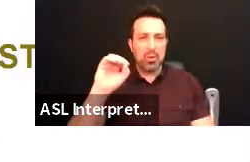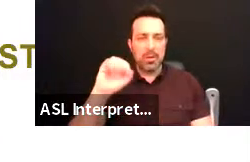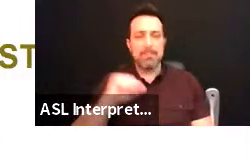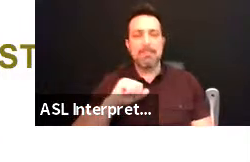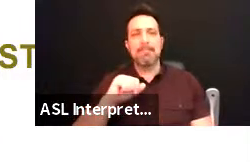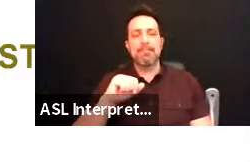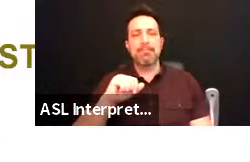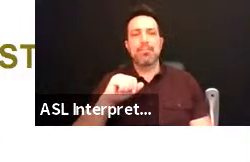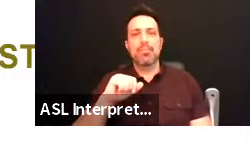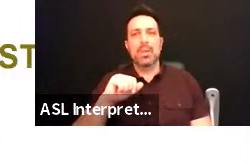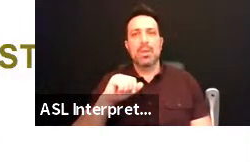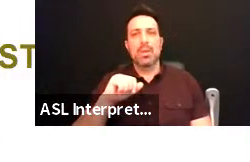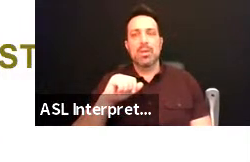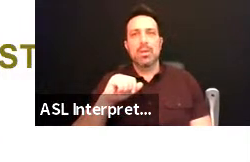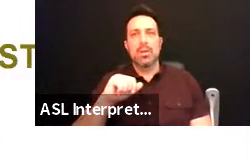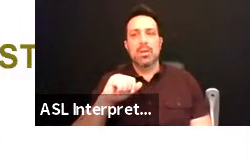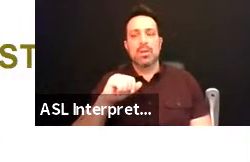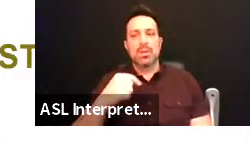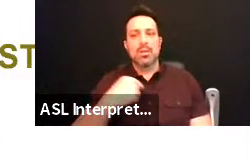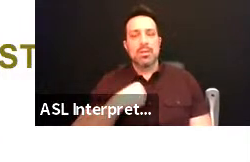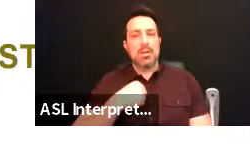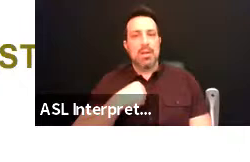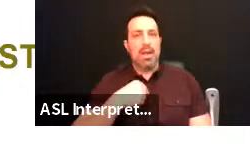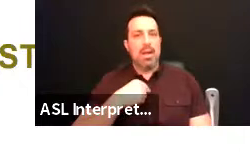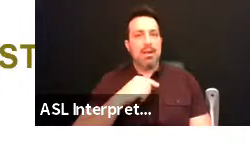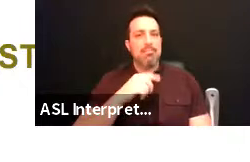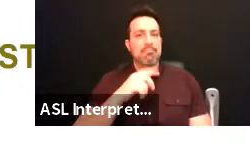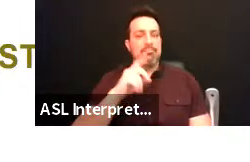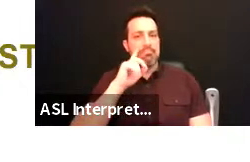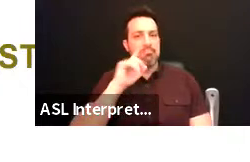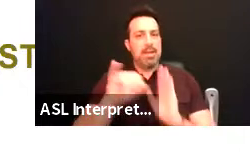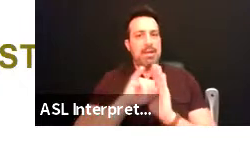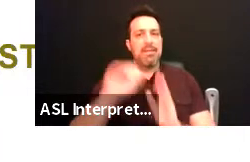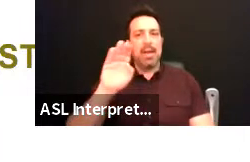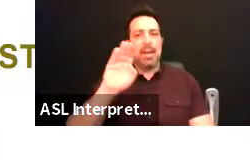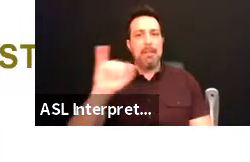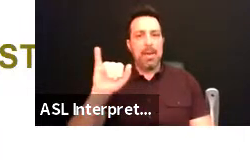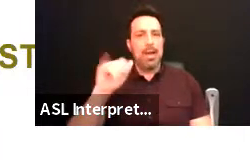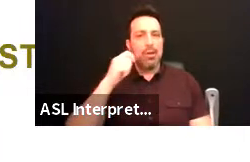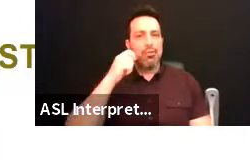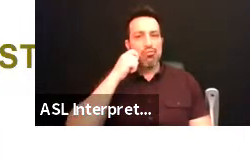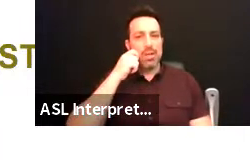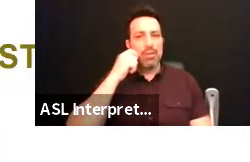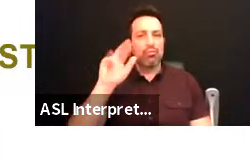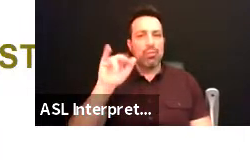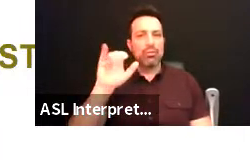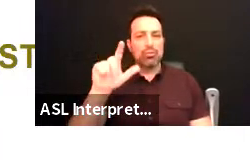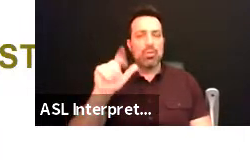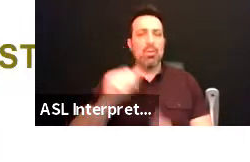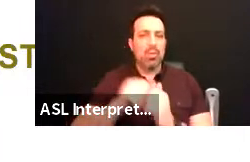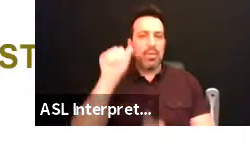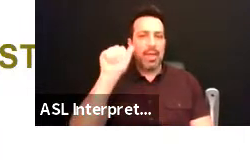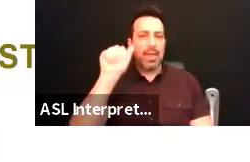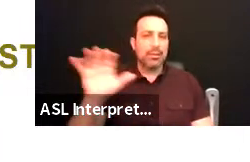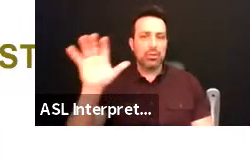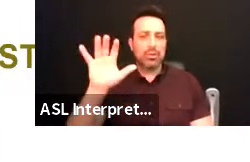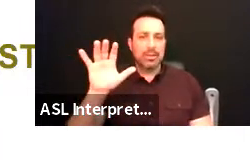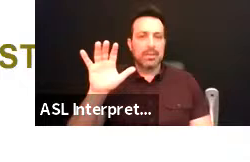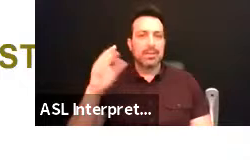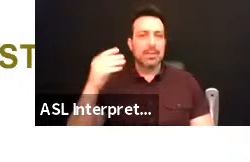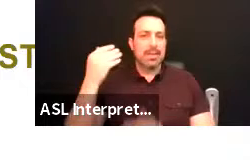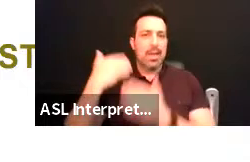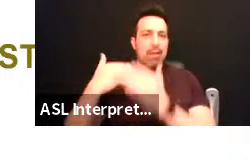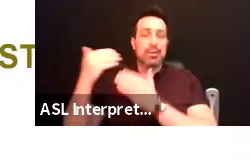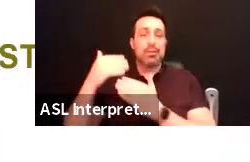And I personally identify as biracial with Asian heritage. And I grew up in Hawaii, which